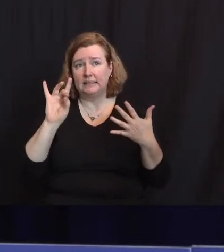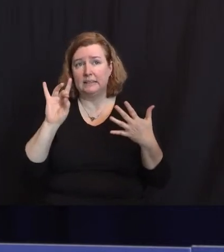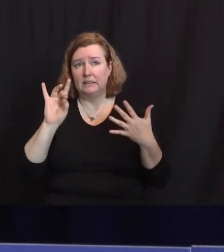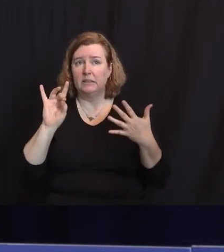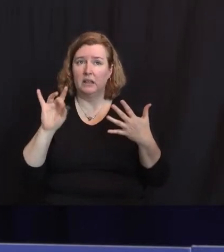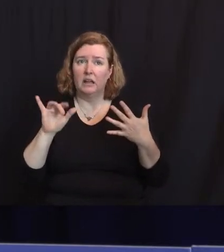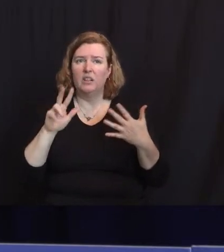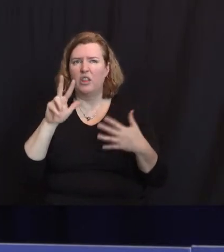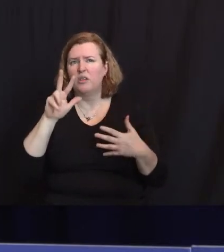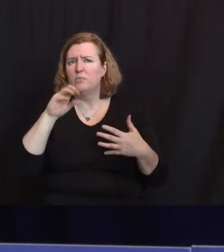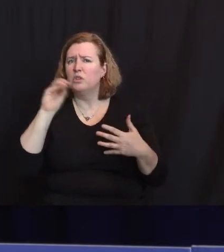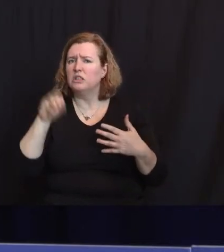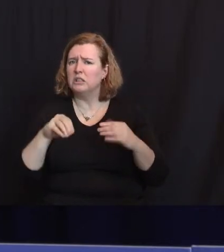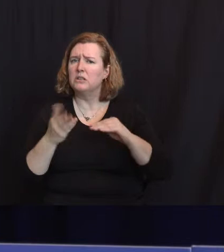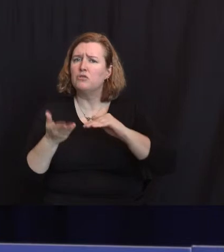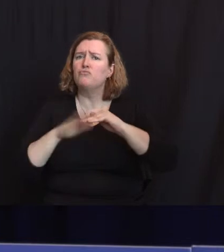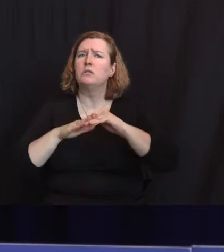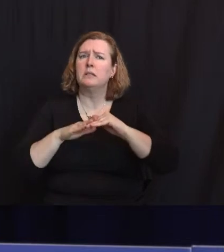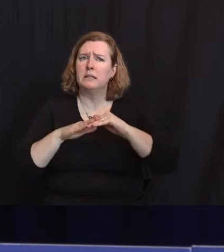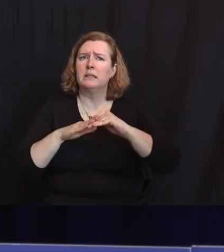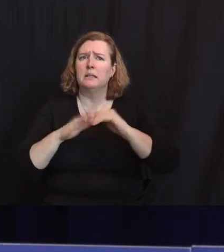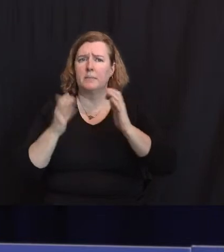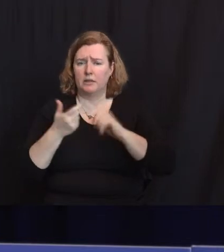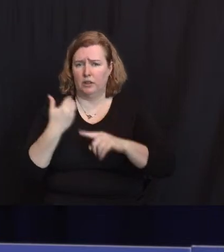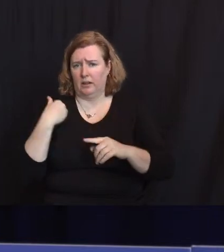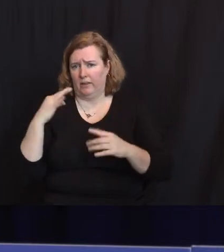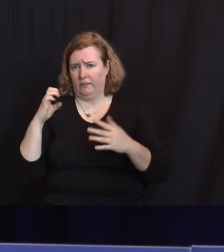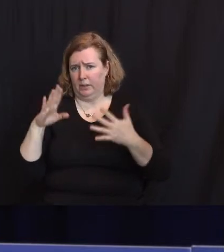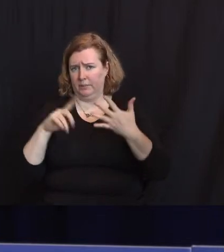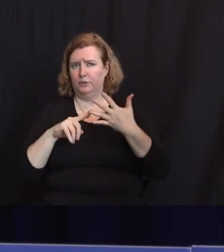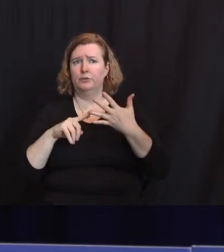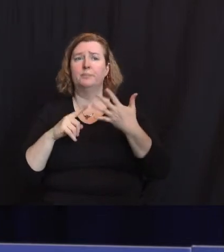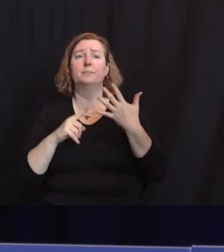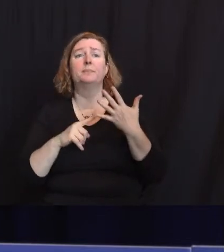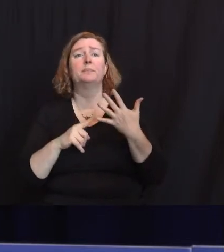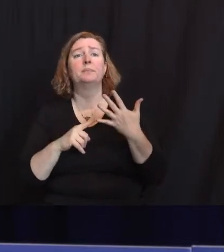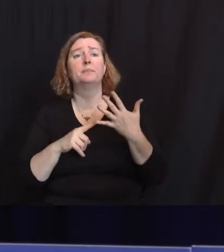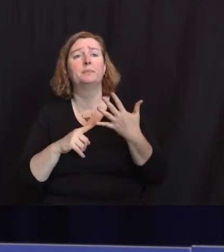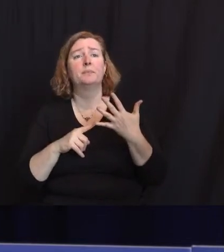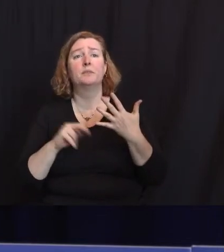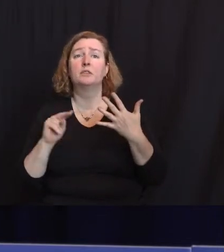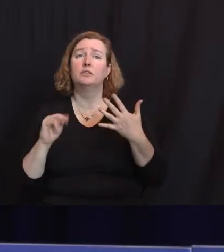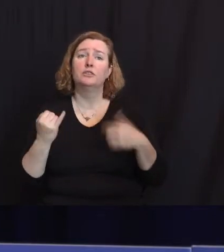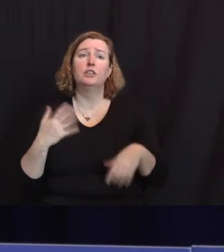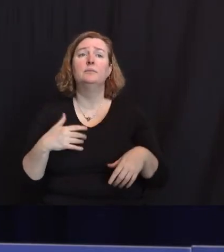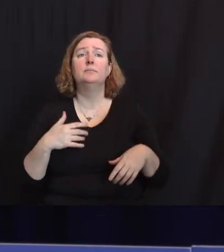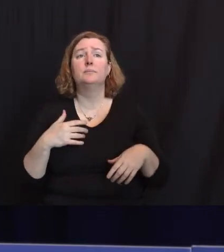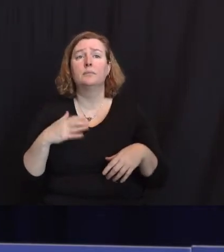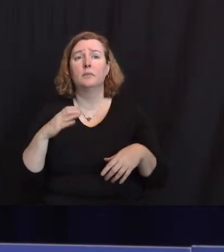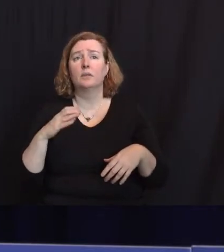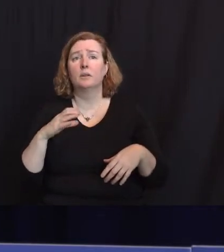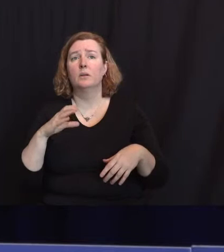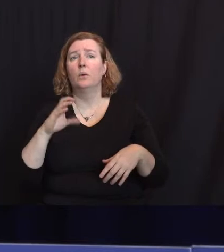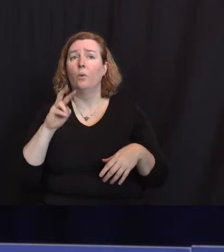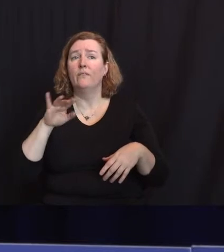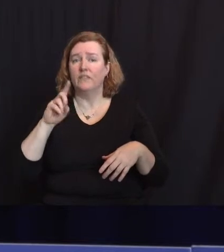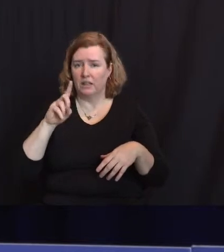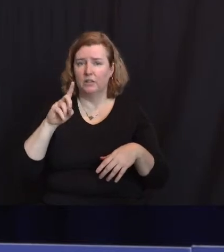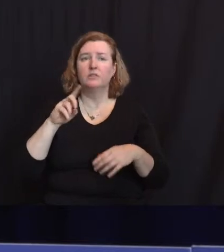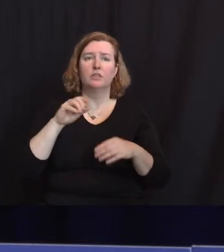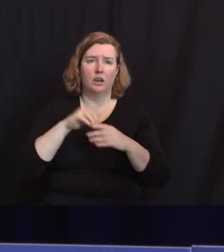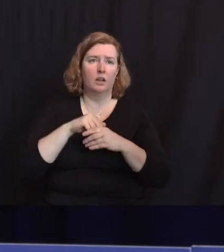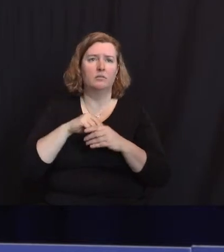3-point increase from early February. Today, New Jersey's COVID Alert NJ exposure notification system